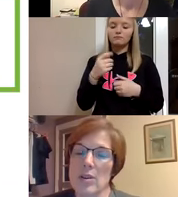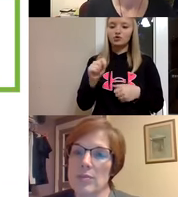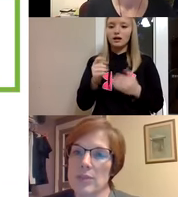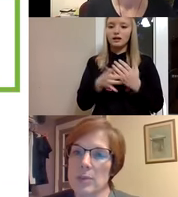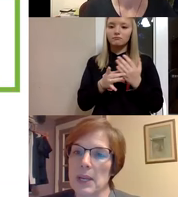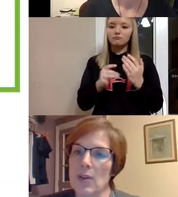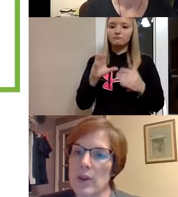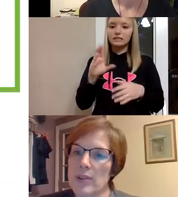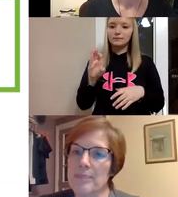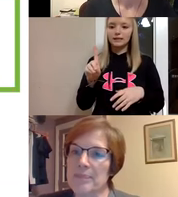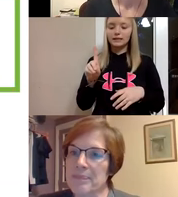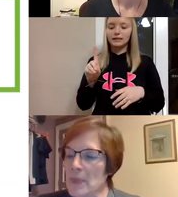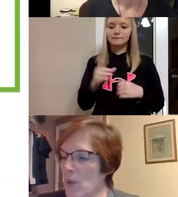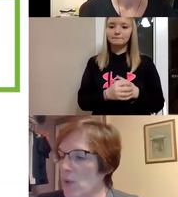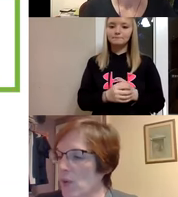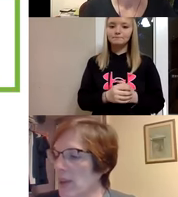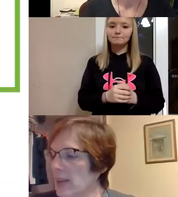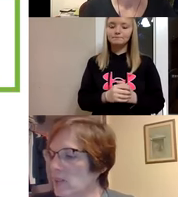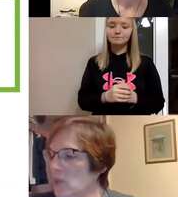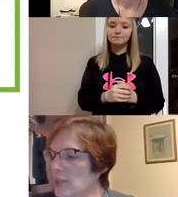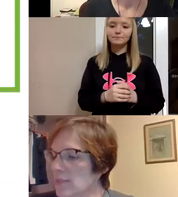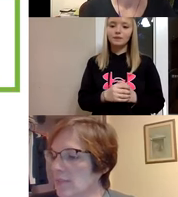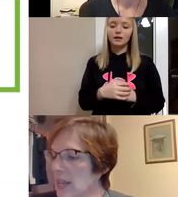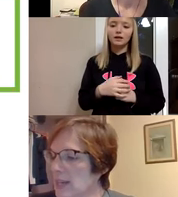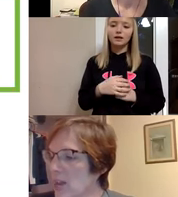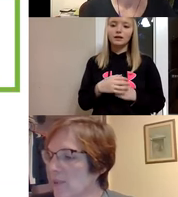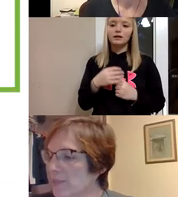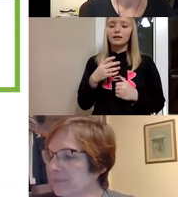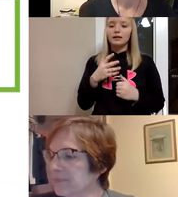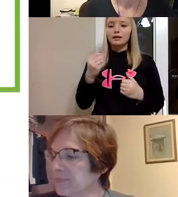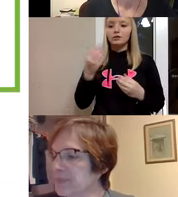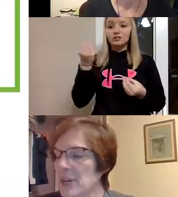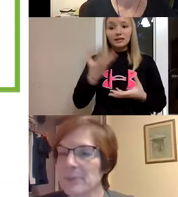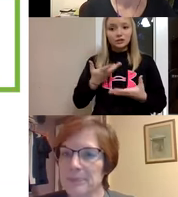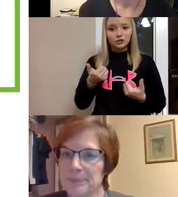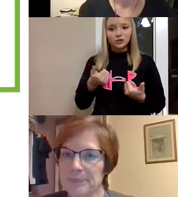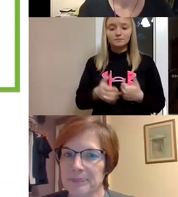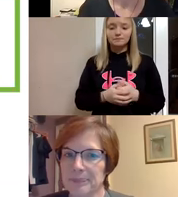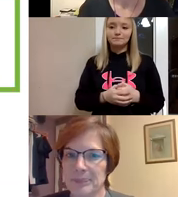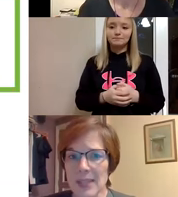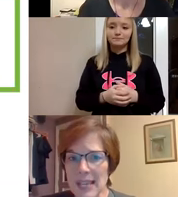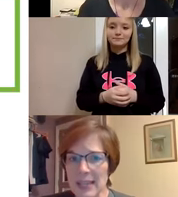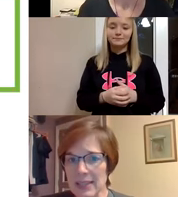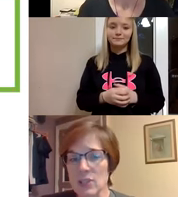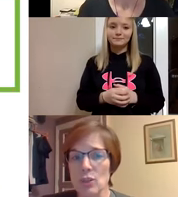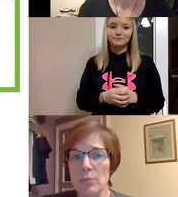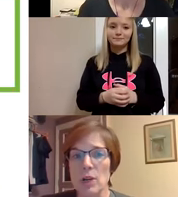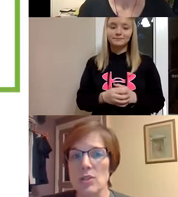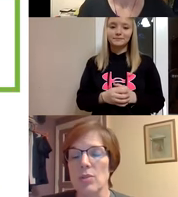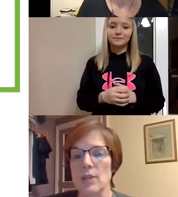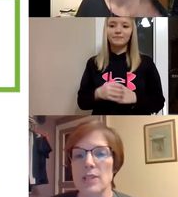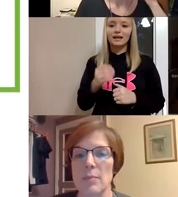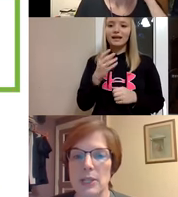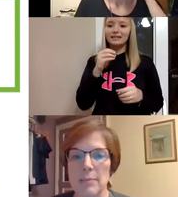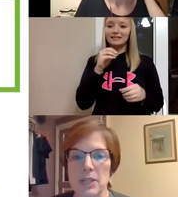you know, CBD oil, and just let us know. So, and these two books